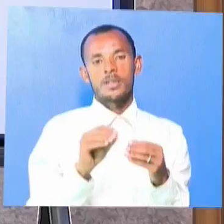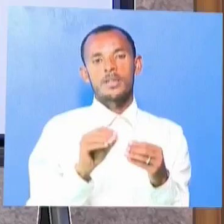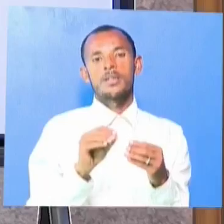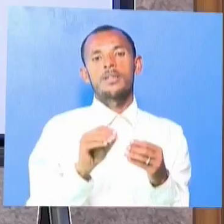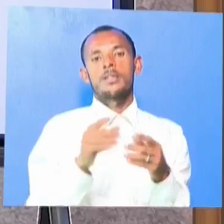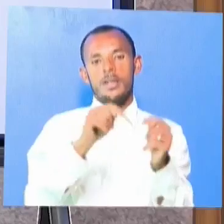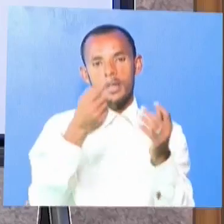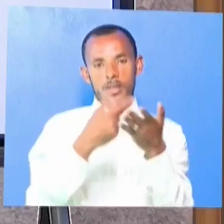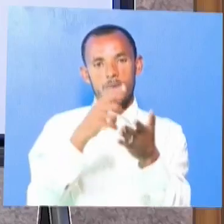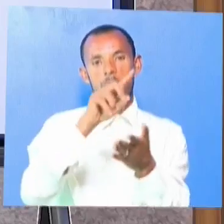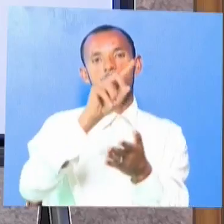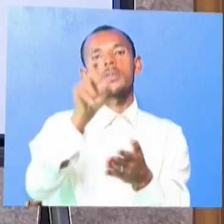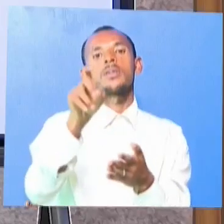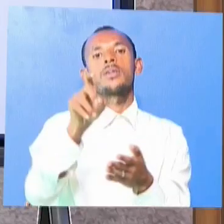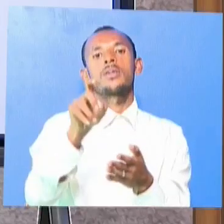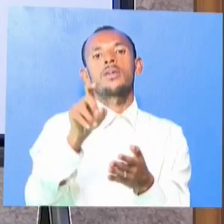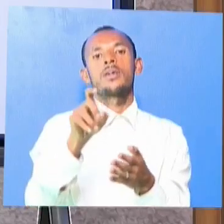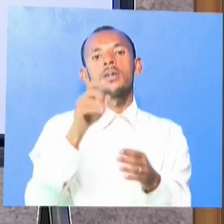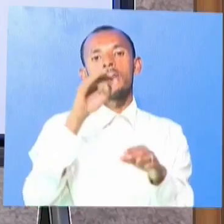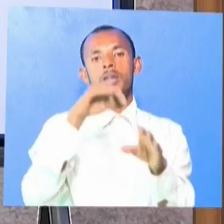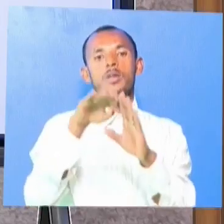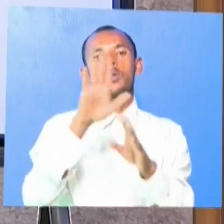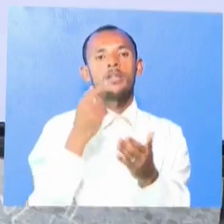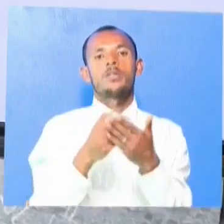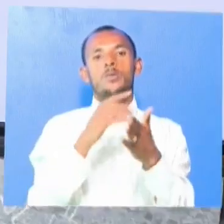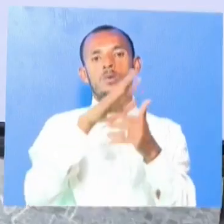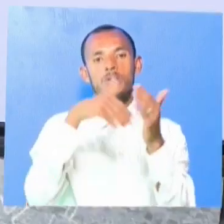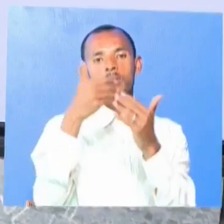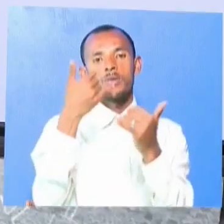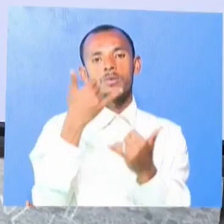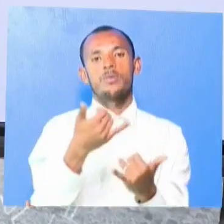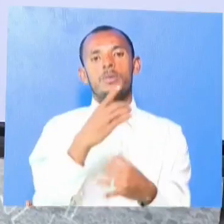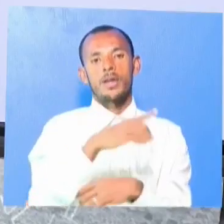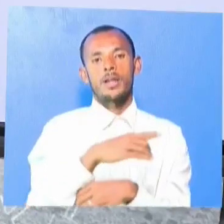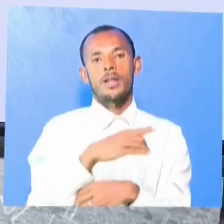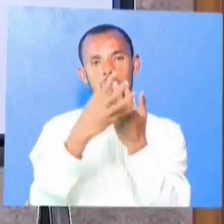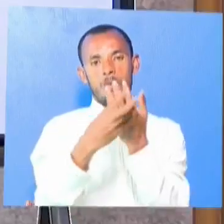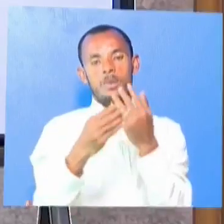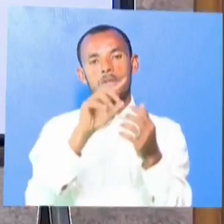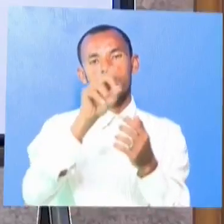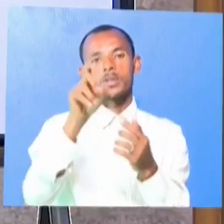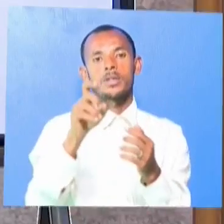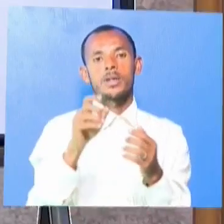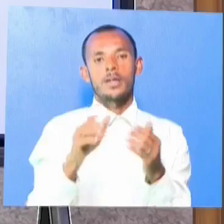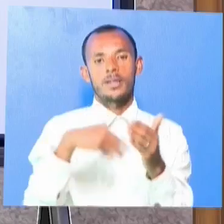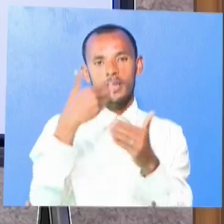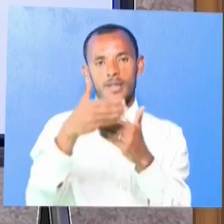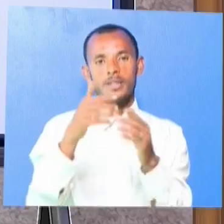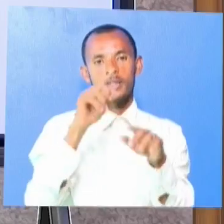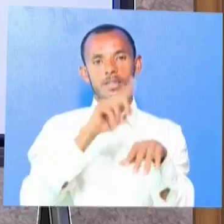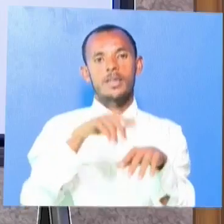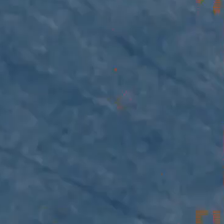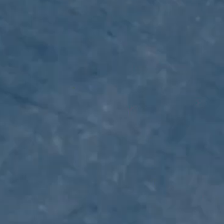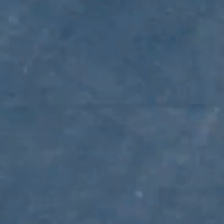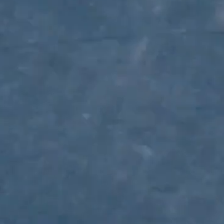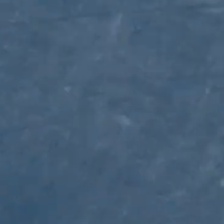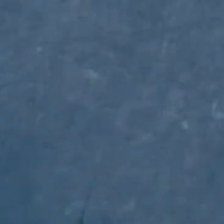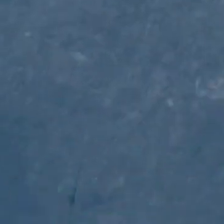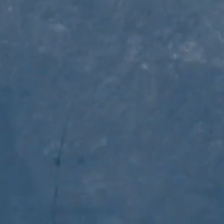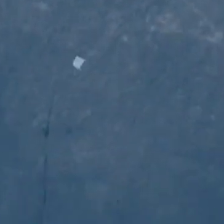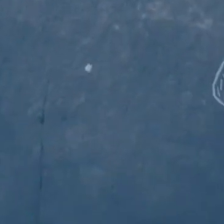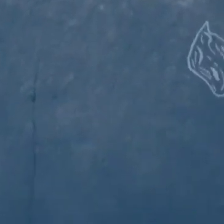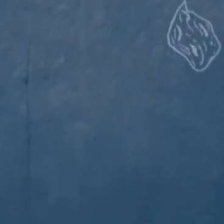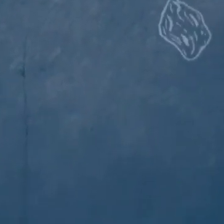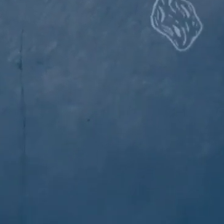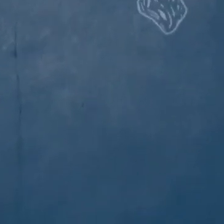try these questions in your home. So that's all about today's lesson. Until next lesson, goodbye.